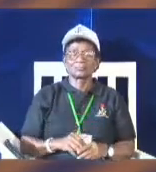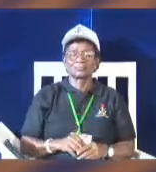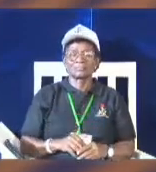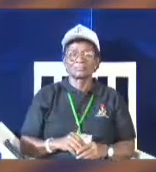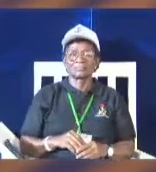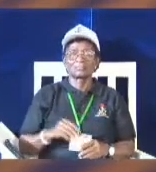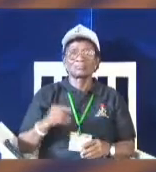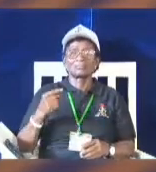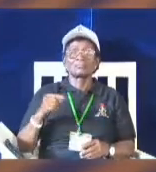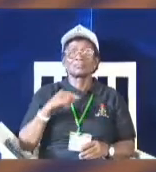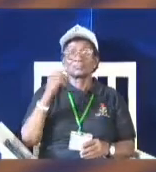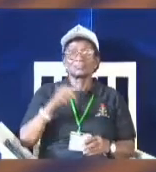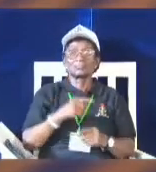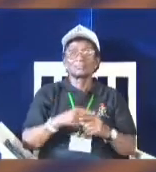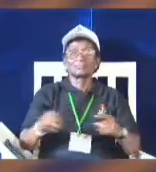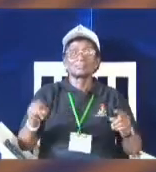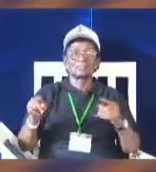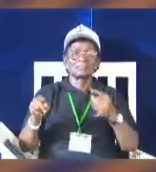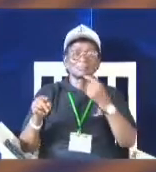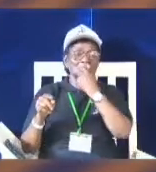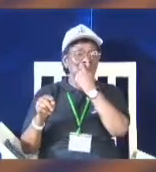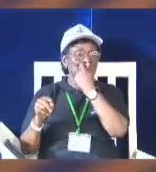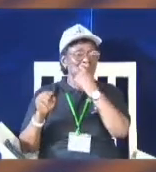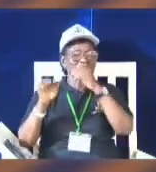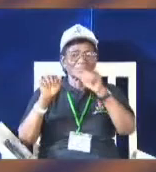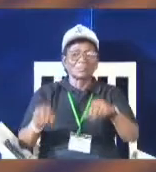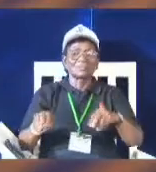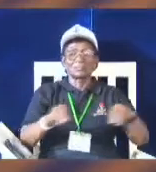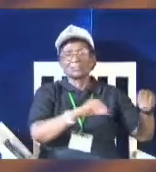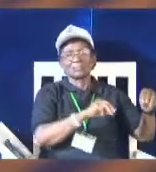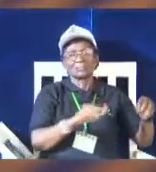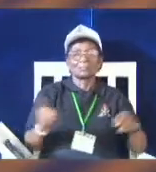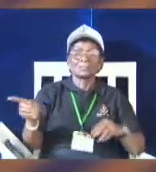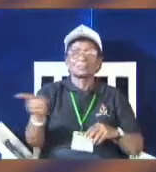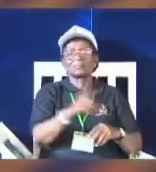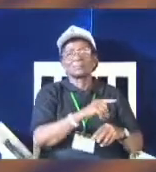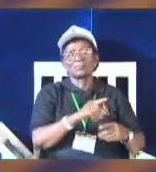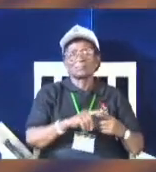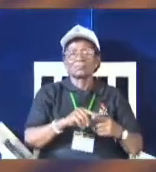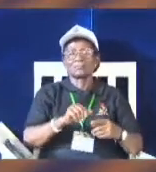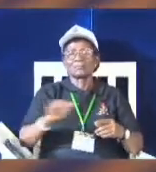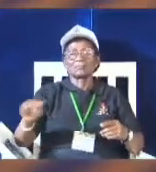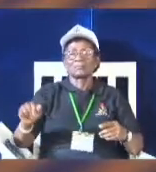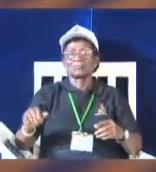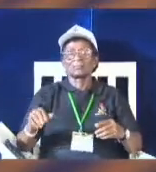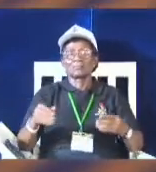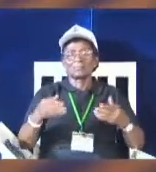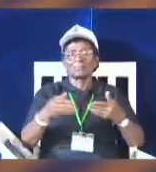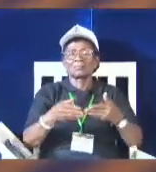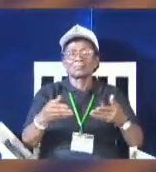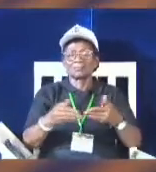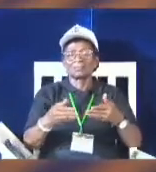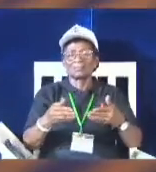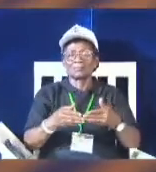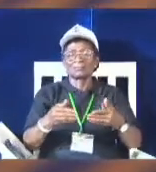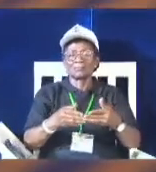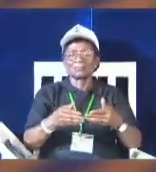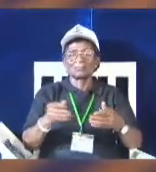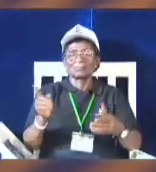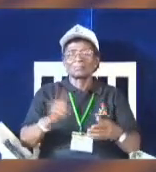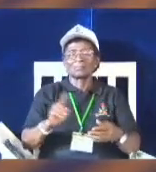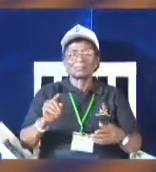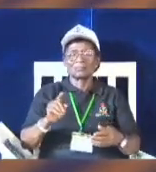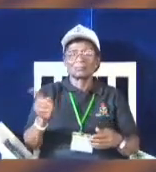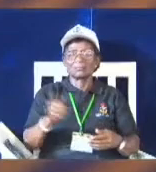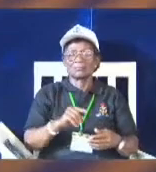is that deliverance can move you to a level where you become